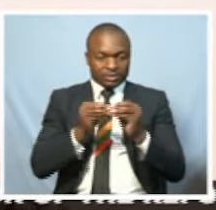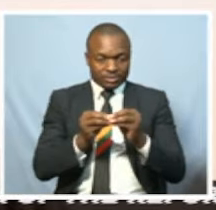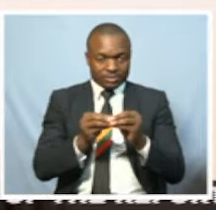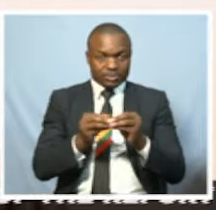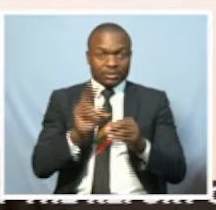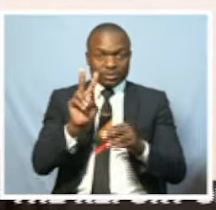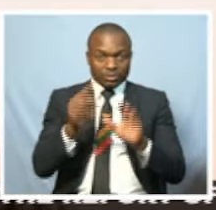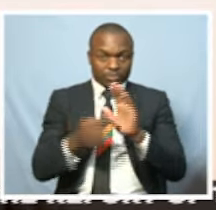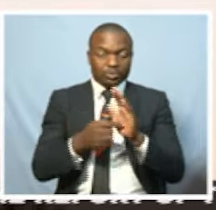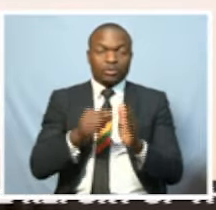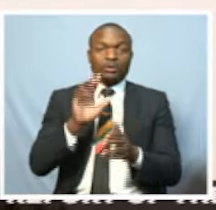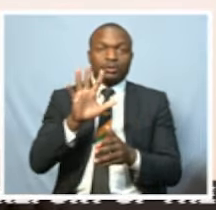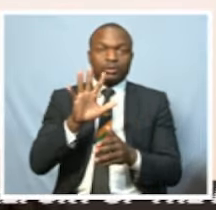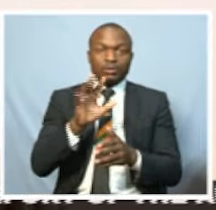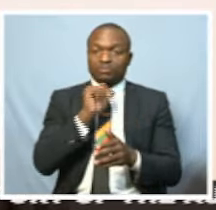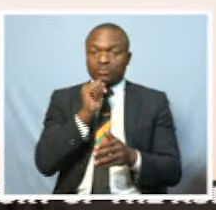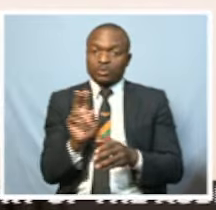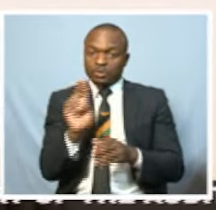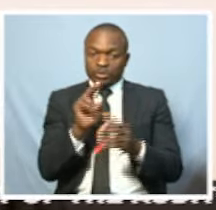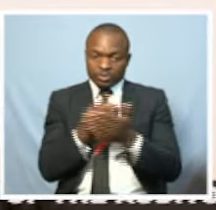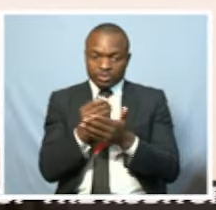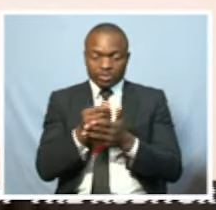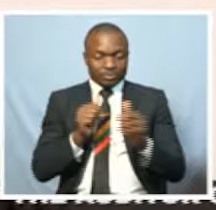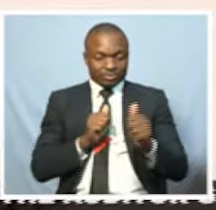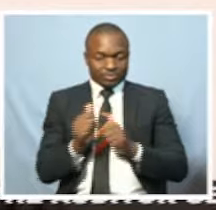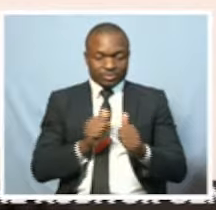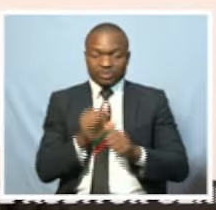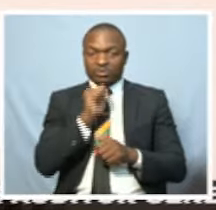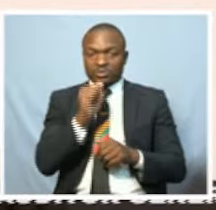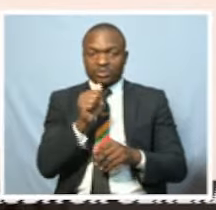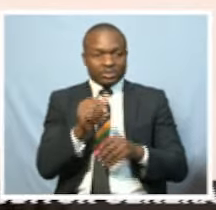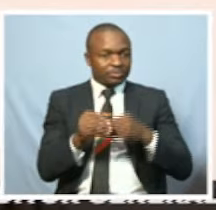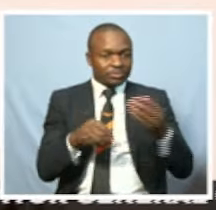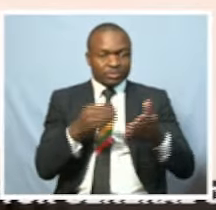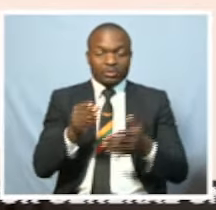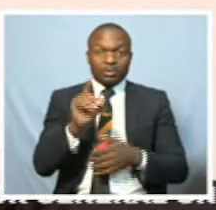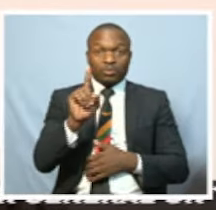2.5, Chair, and spend funds on administration. Chair, we didn't spend